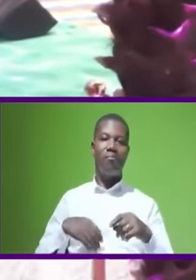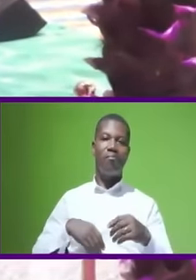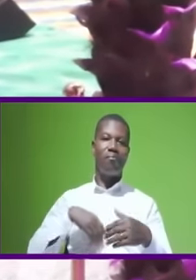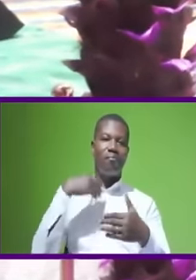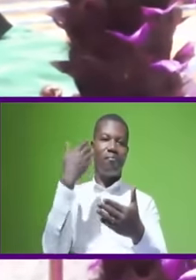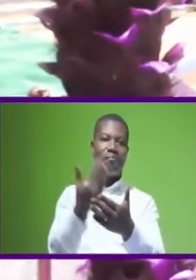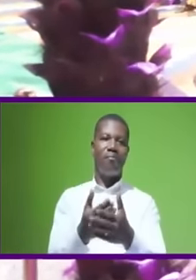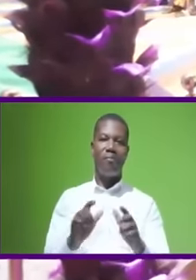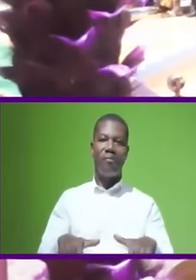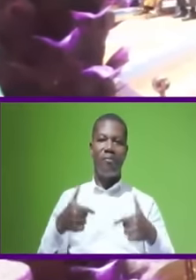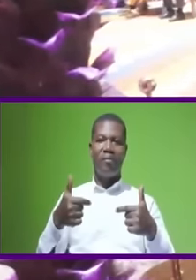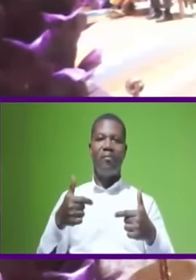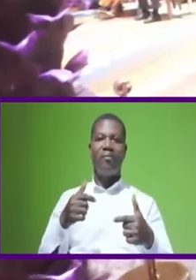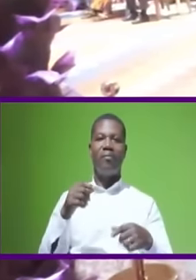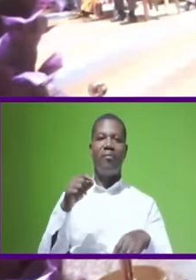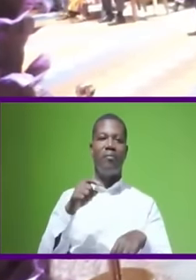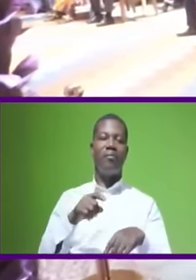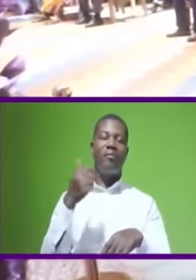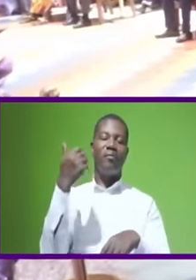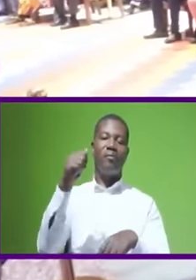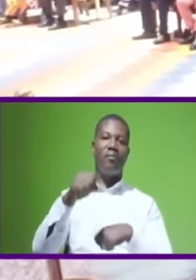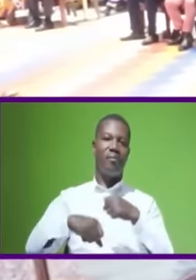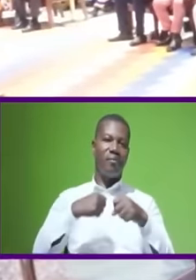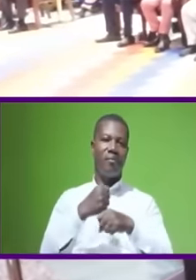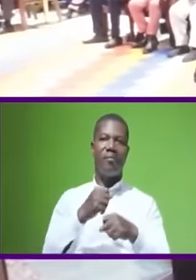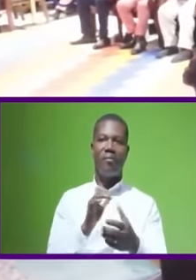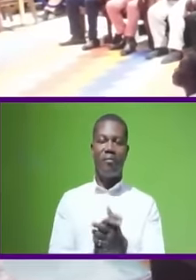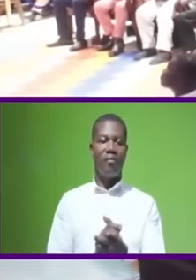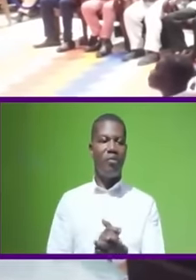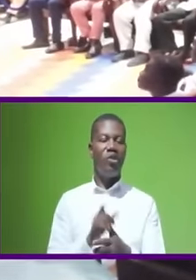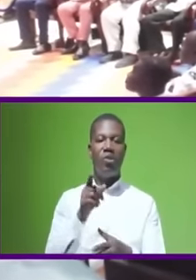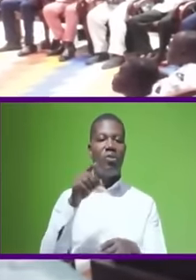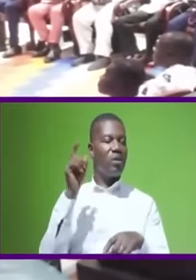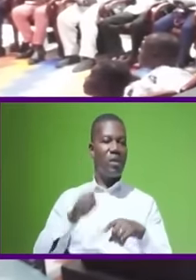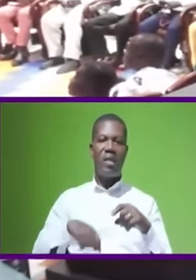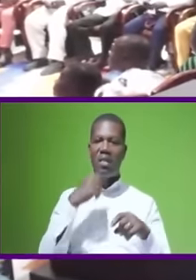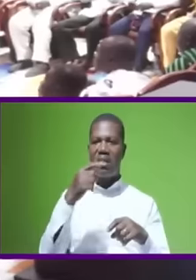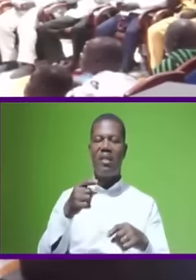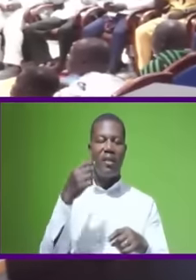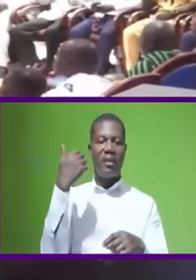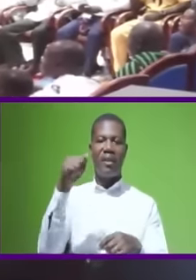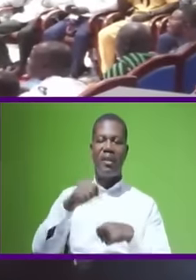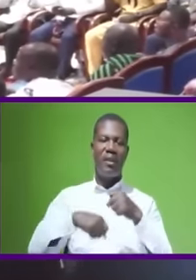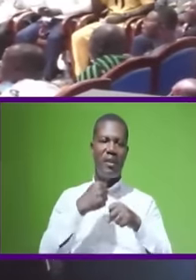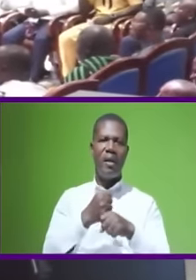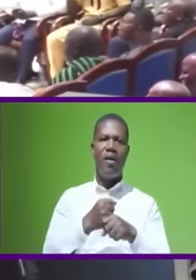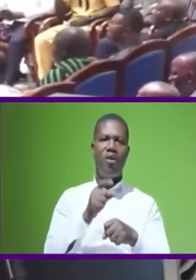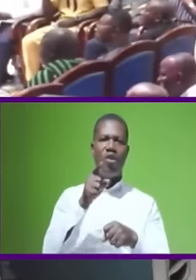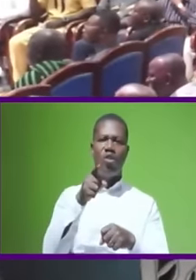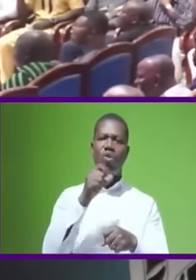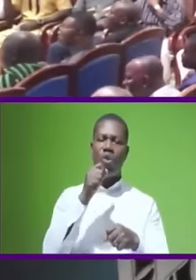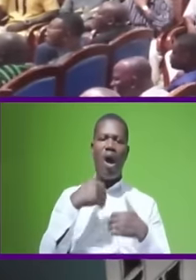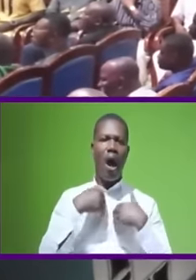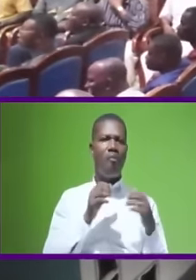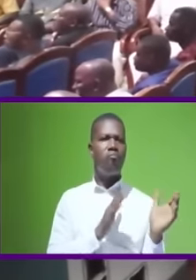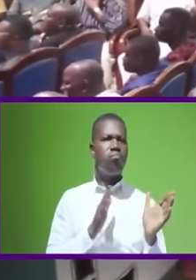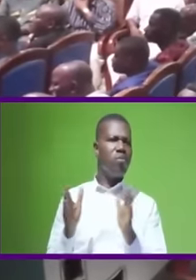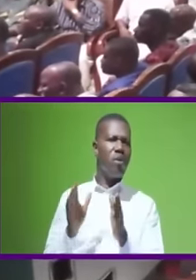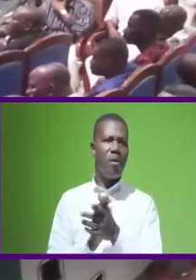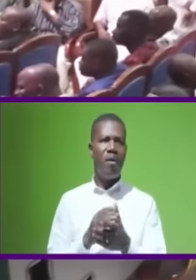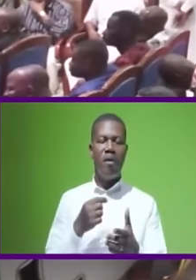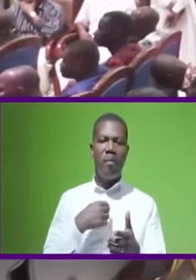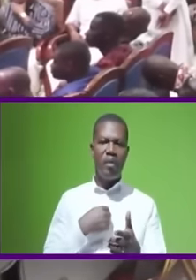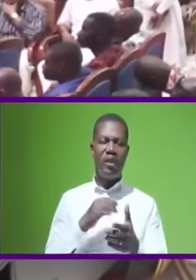to live up to 10 years. And to know to me, Cassa 10 years, Wabra wouldn't to toya, mechanic plan